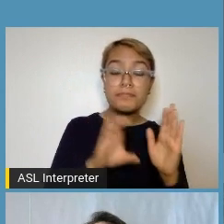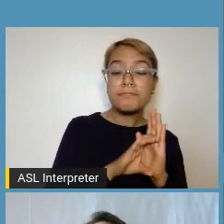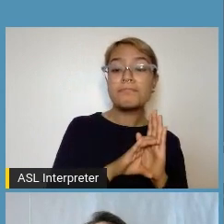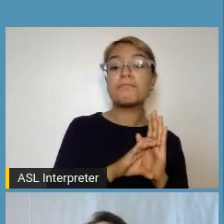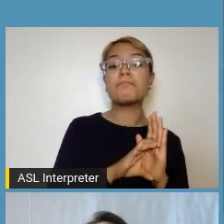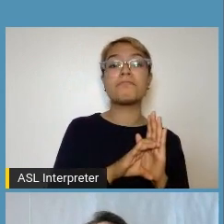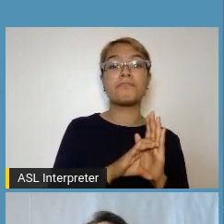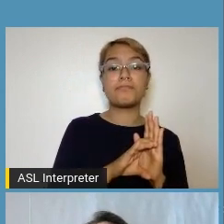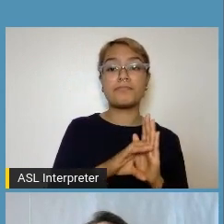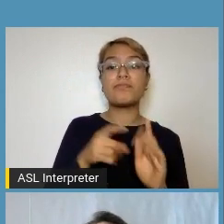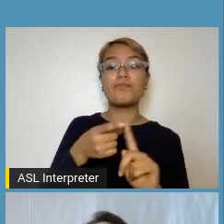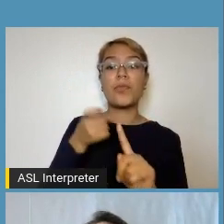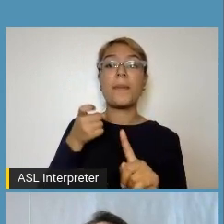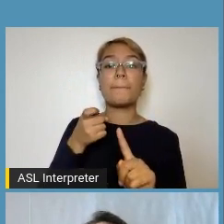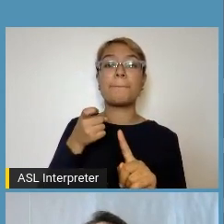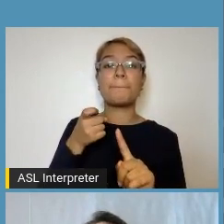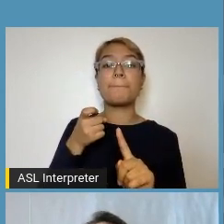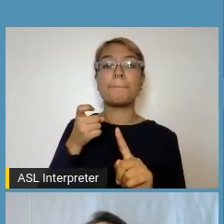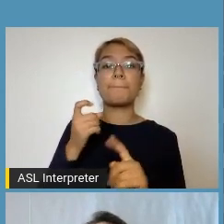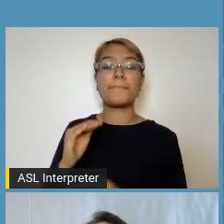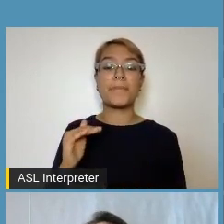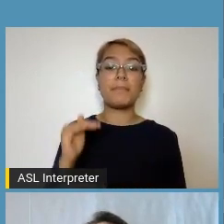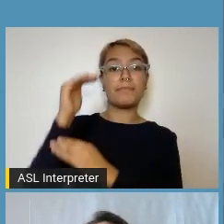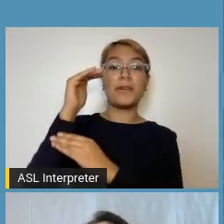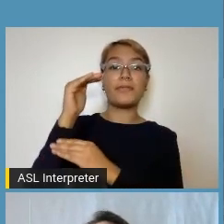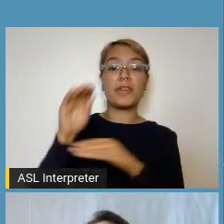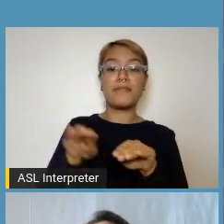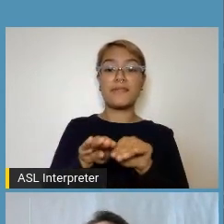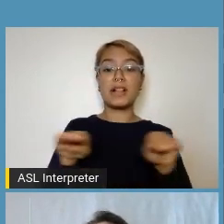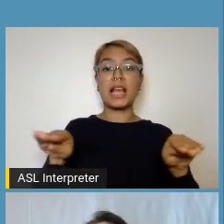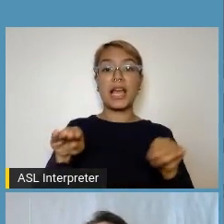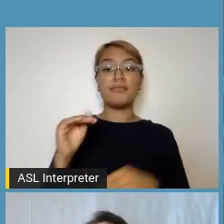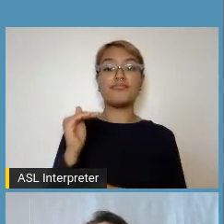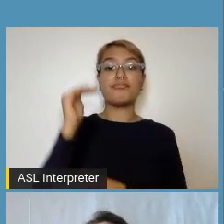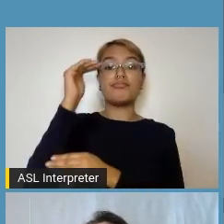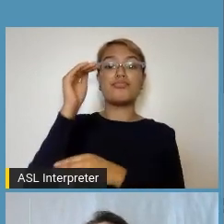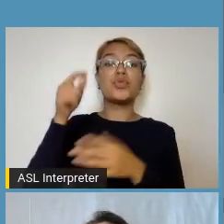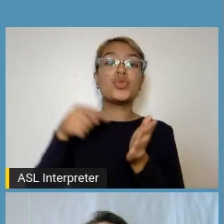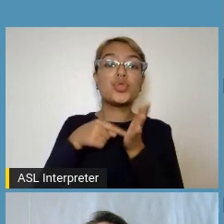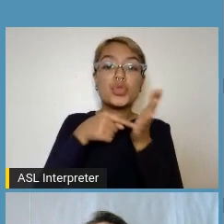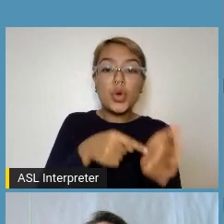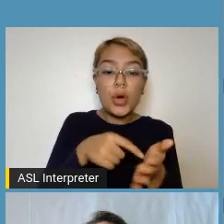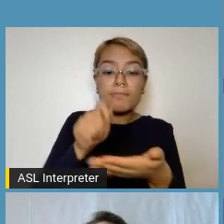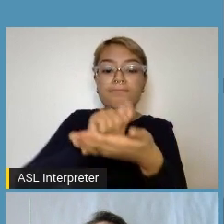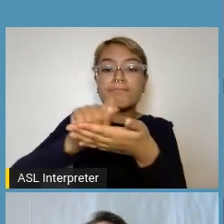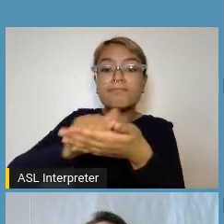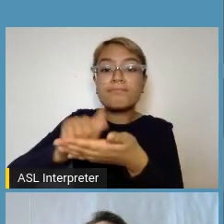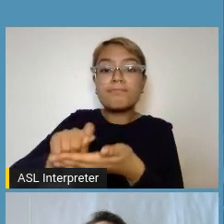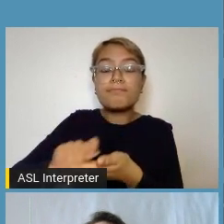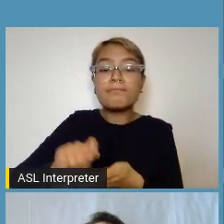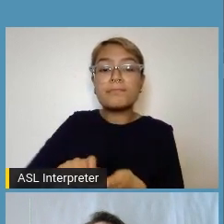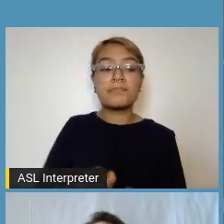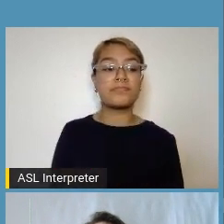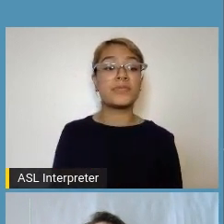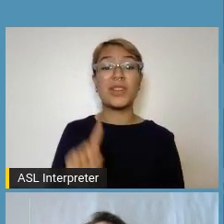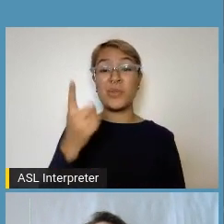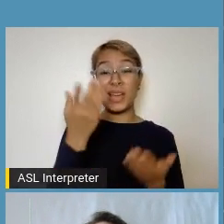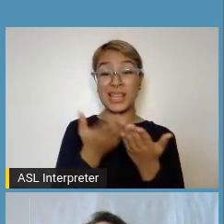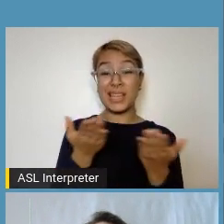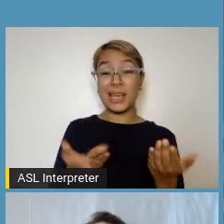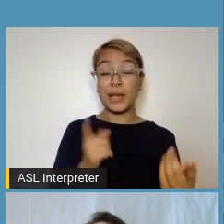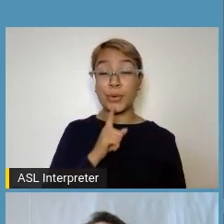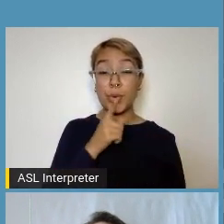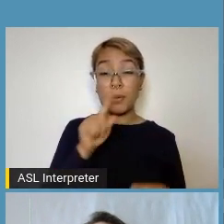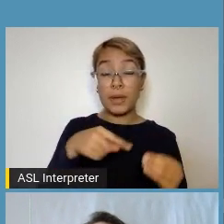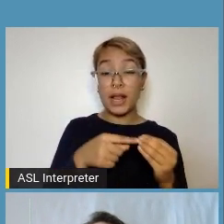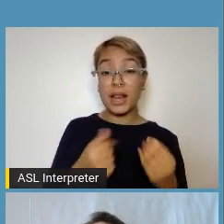shot from an angle above a flat surface and shows hands drawing on strips of paper. If one thing is true about life